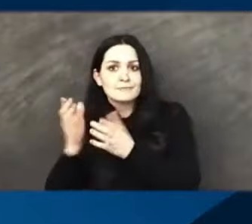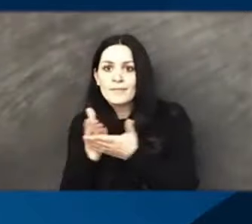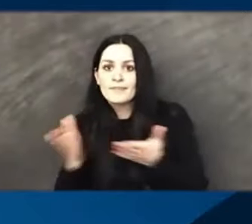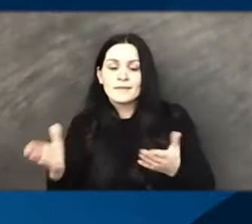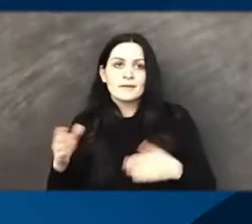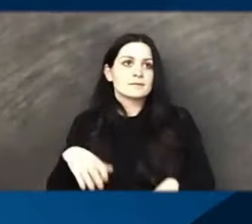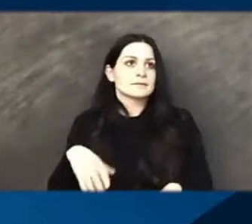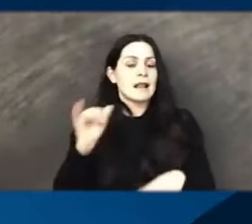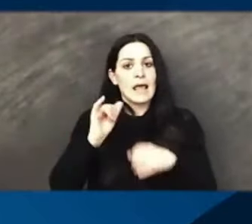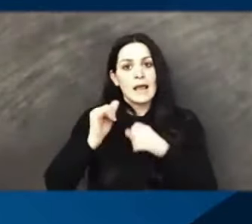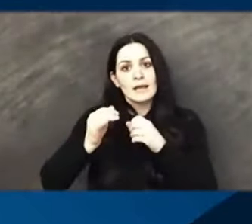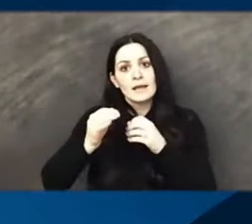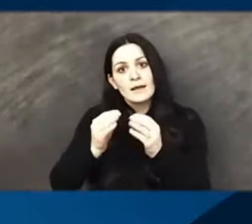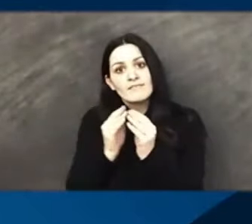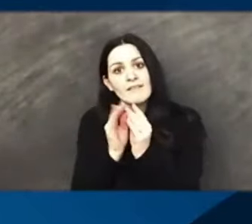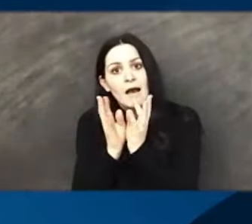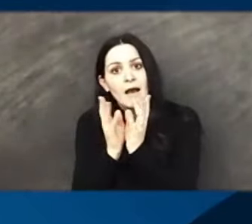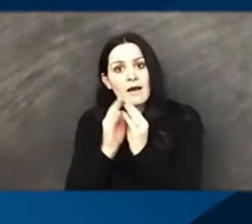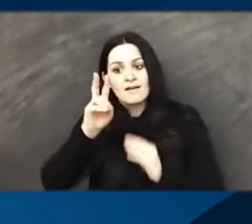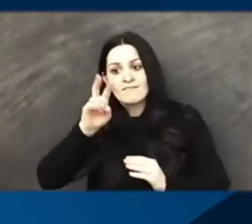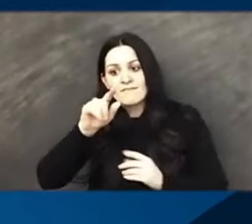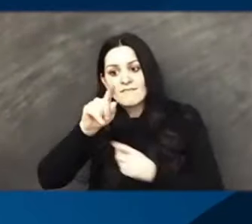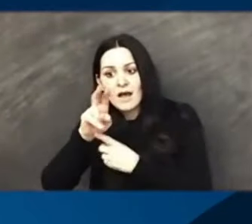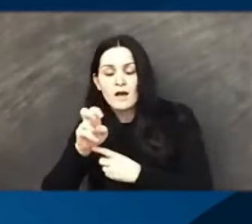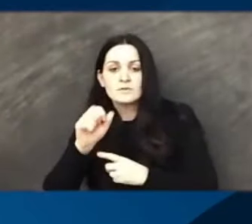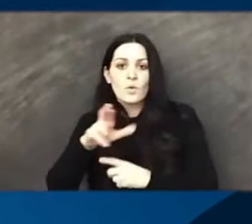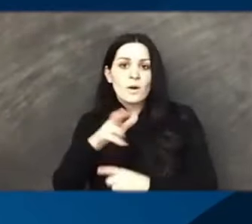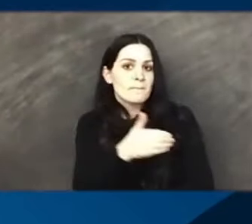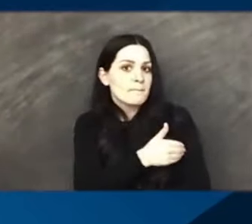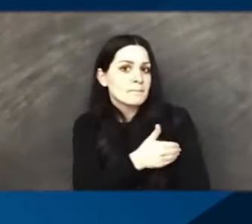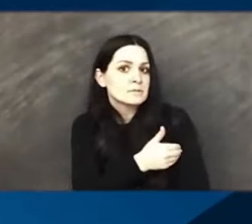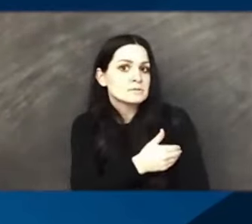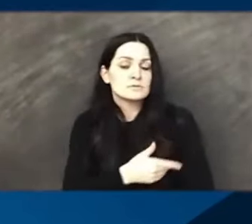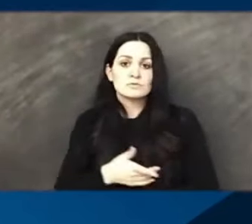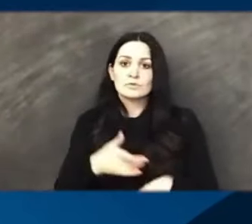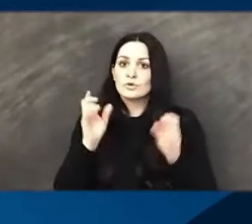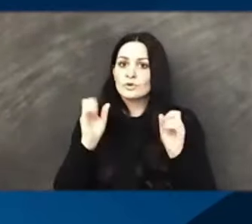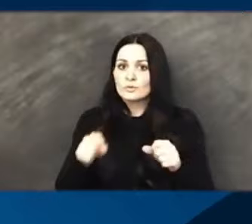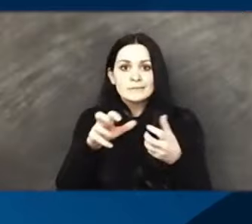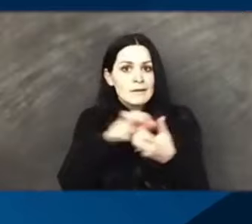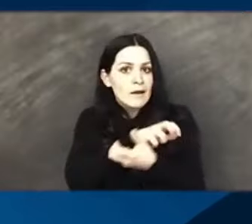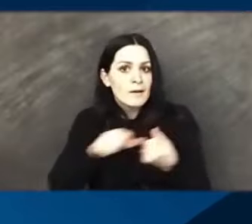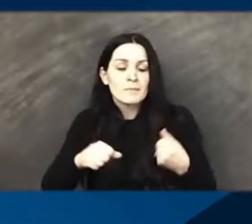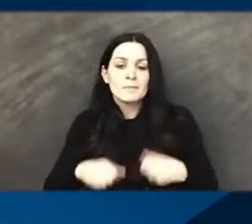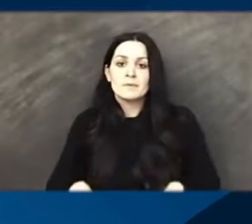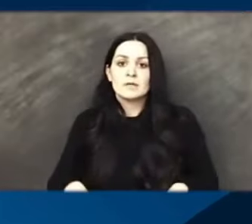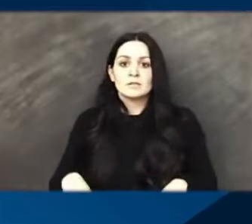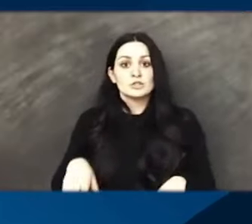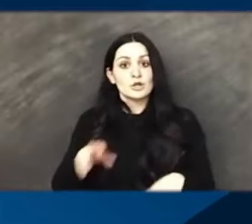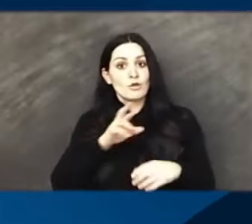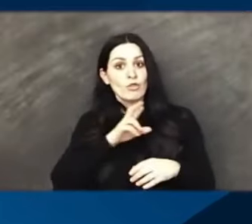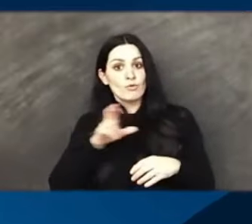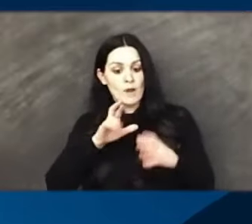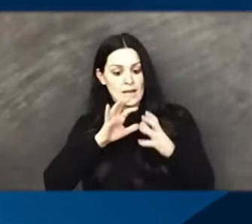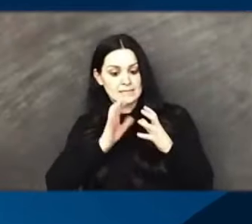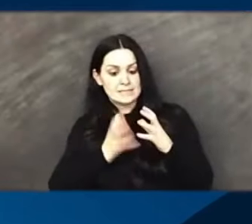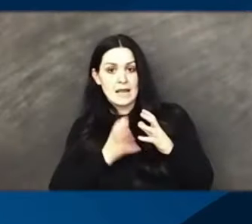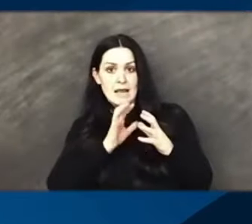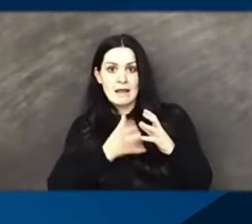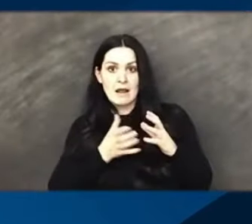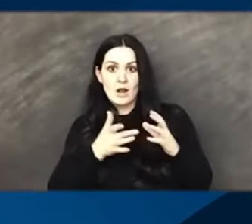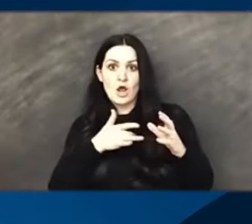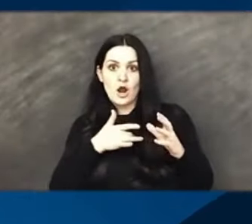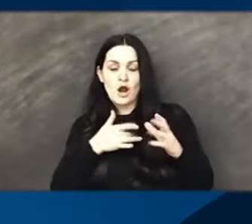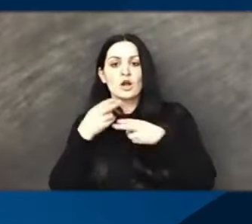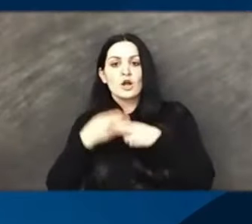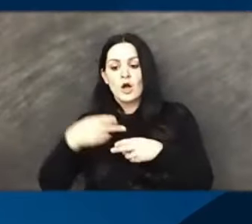valves, diseases of the heart muscle, diseases that may affect the right side of the heart, something called pulmonary